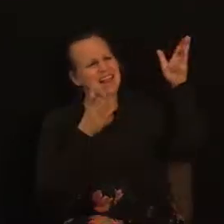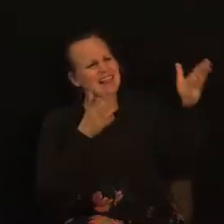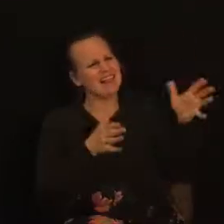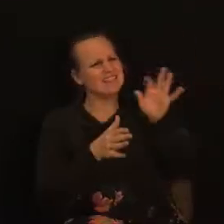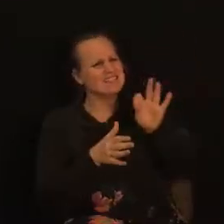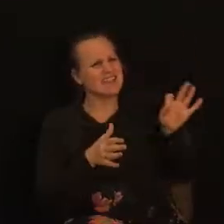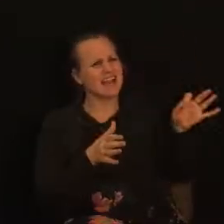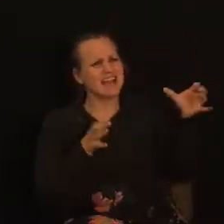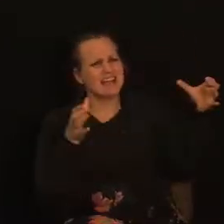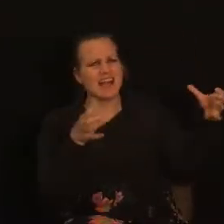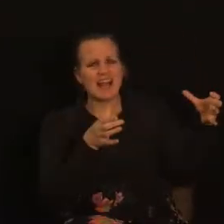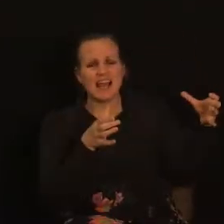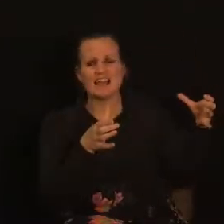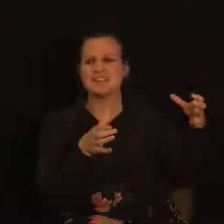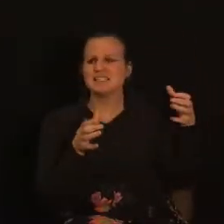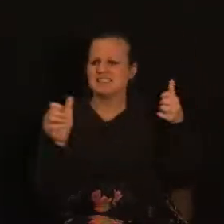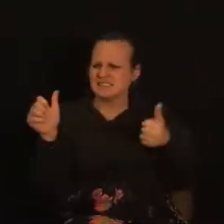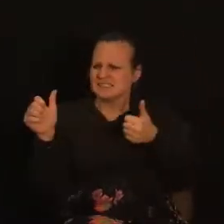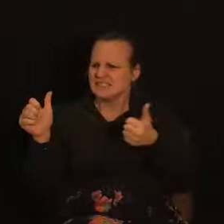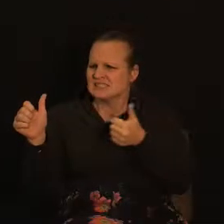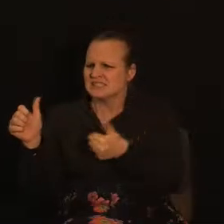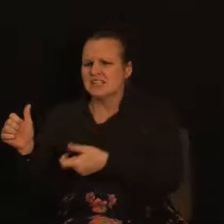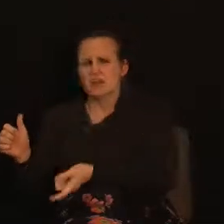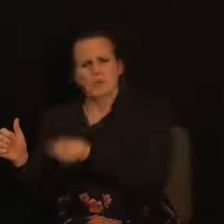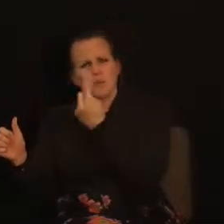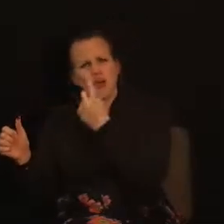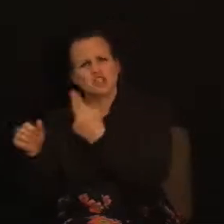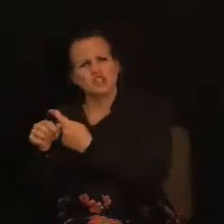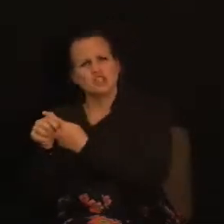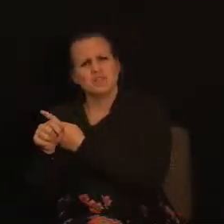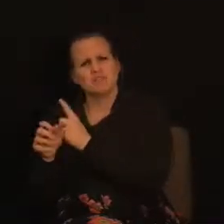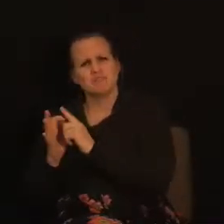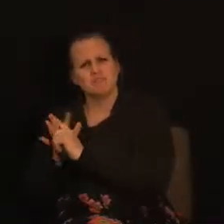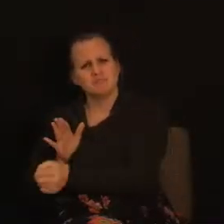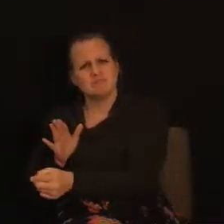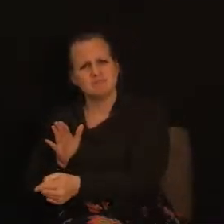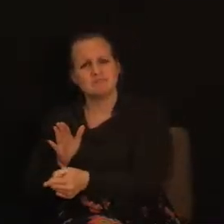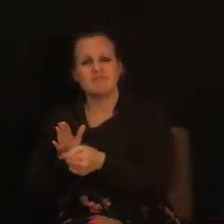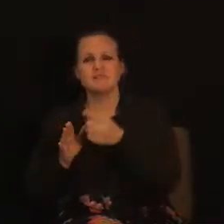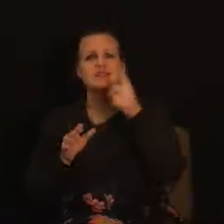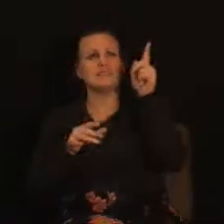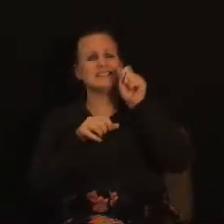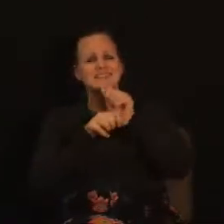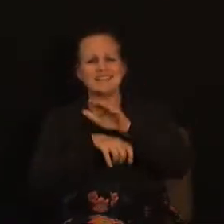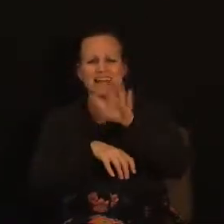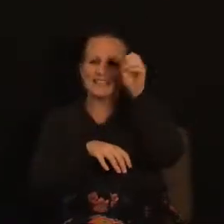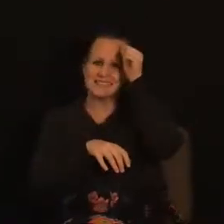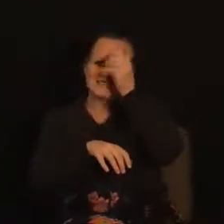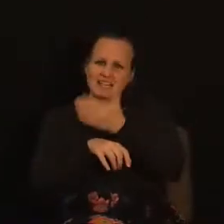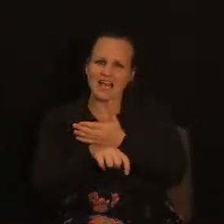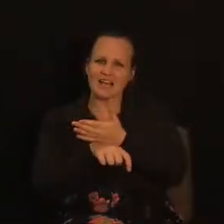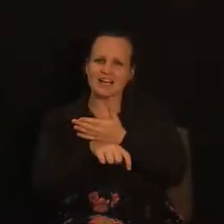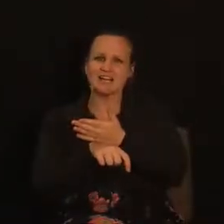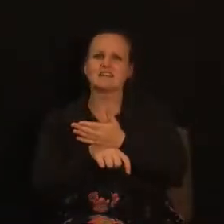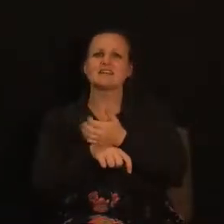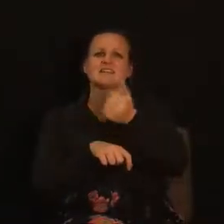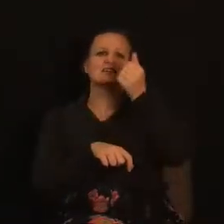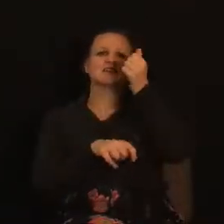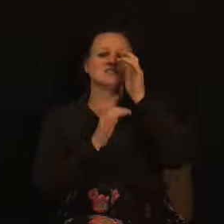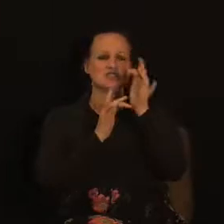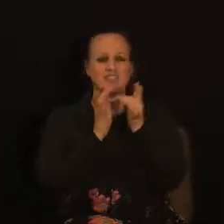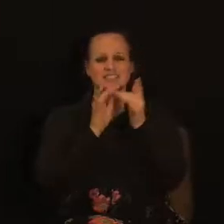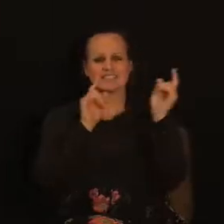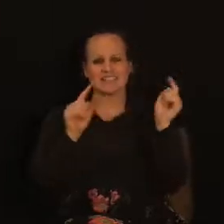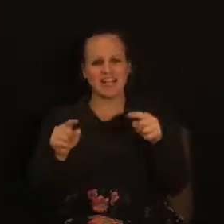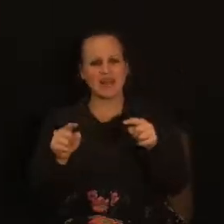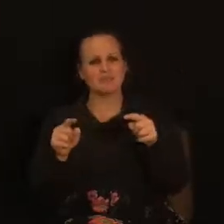one. He's the one who sent his son, and the Son of Man came to seek that which is